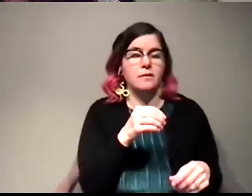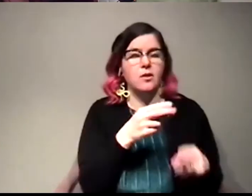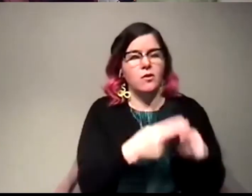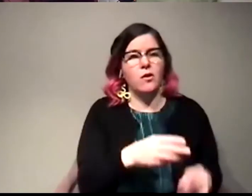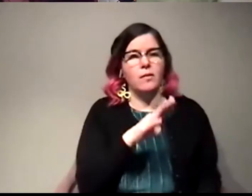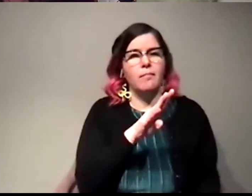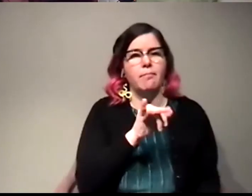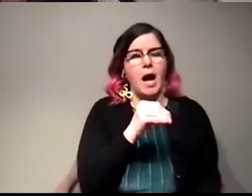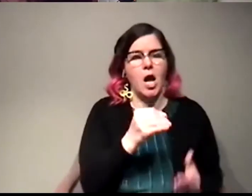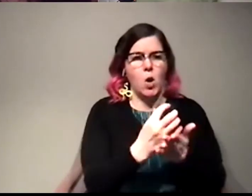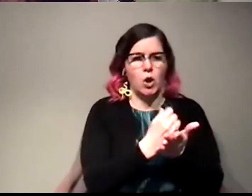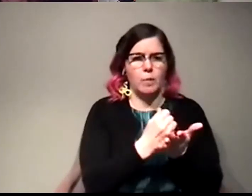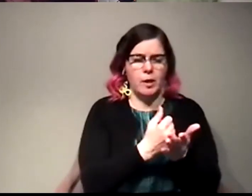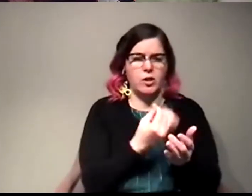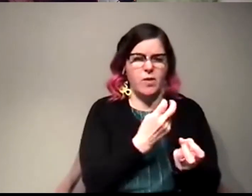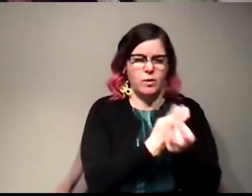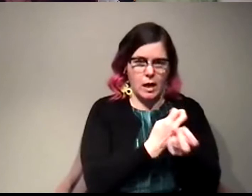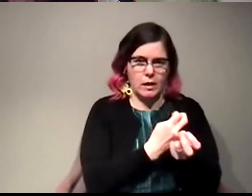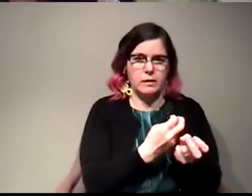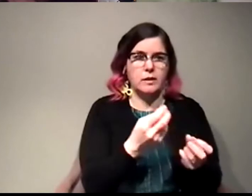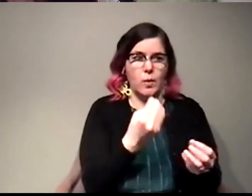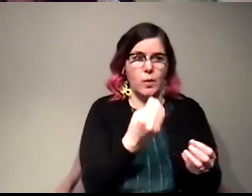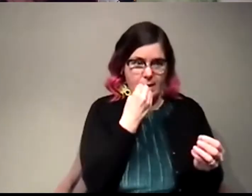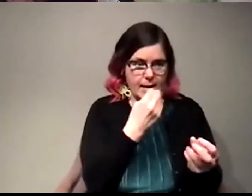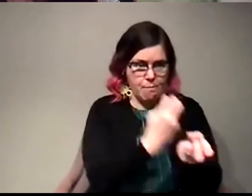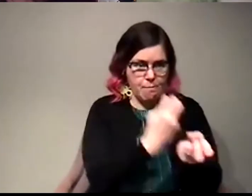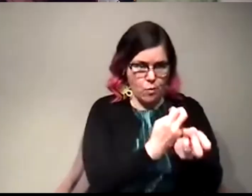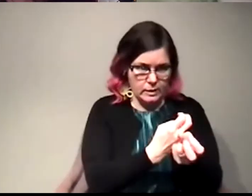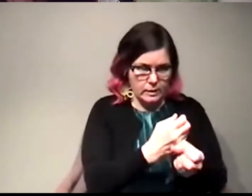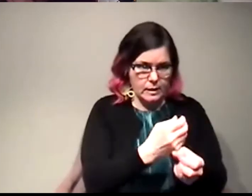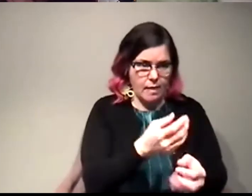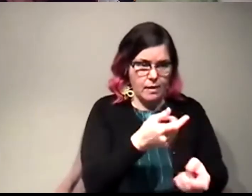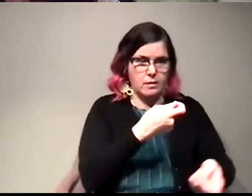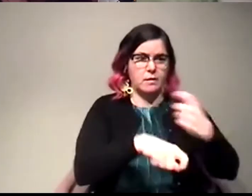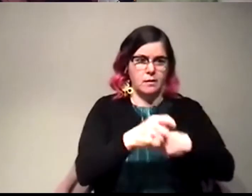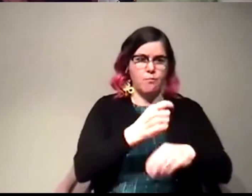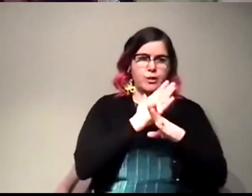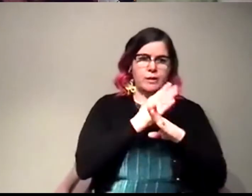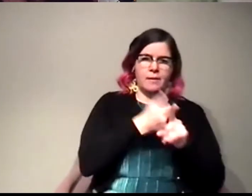Toxins and use the toxins from their prey to protect themselves, which is really, really interesting.